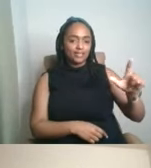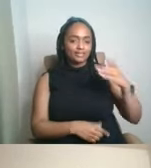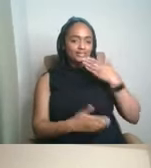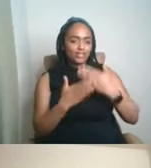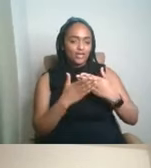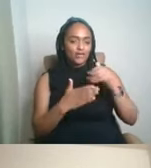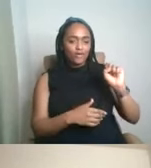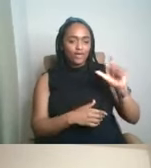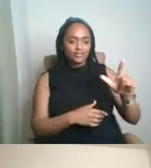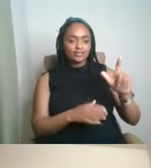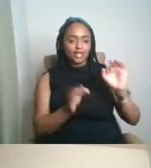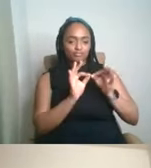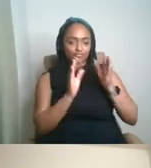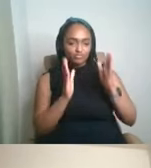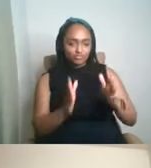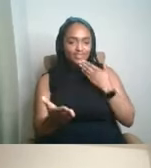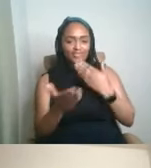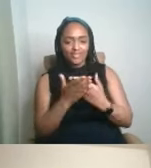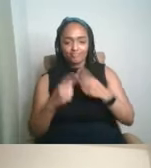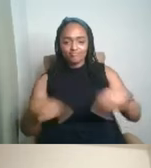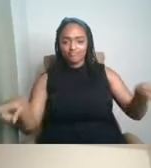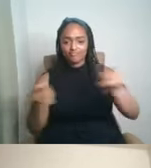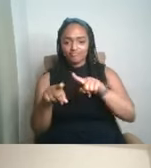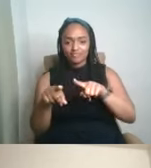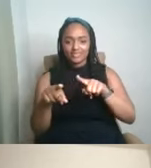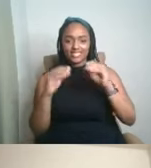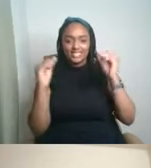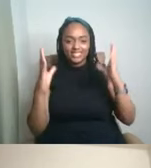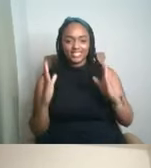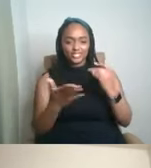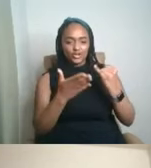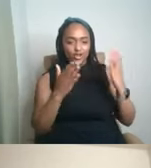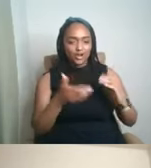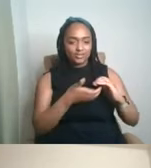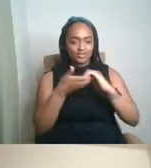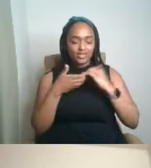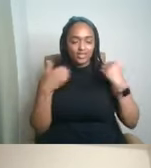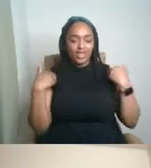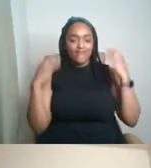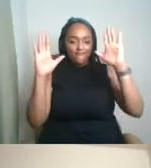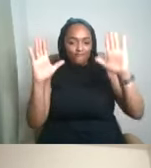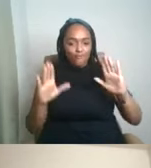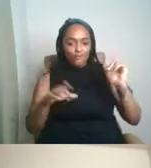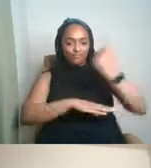language. Thank you all for joining us at Teaching Artists Guild. Have a great day. Thank you.